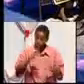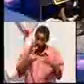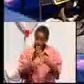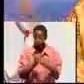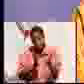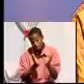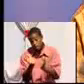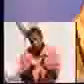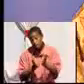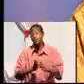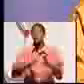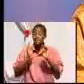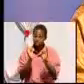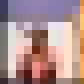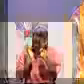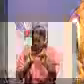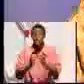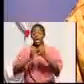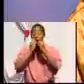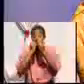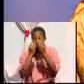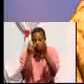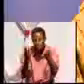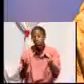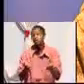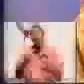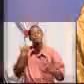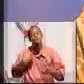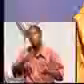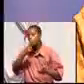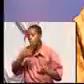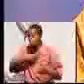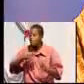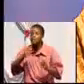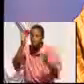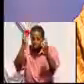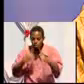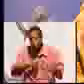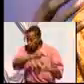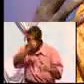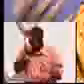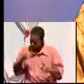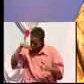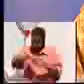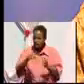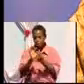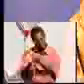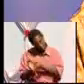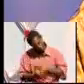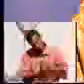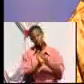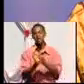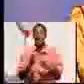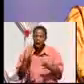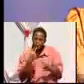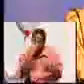enhanced? Okay. There we come in and provide the necessary information or facilities if need be. Okay. Like, if, for example, somebody who is visually impaired wants to